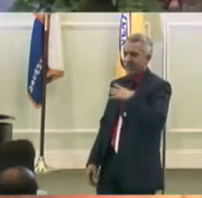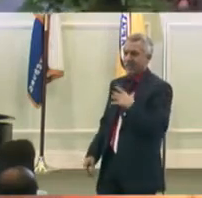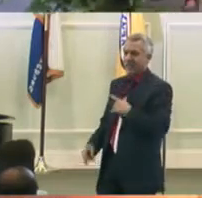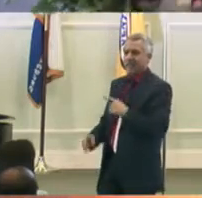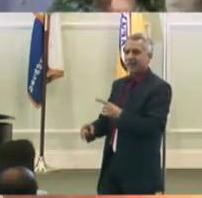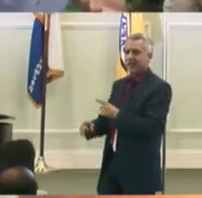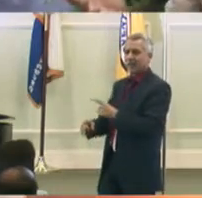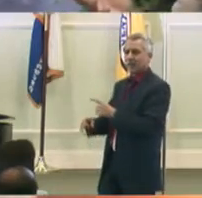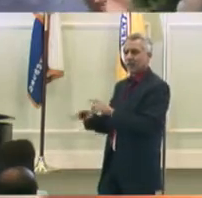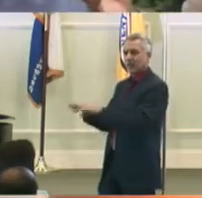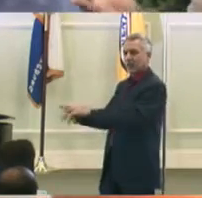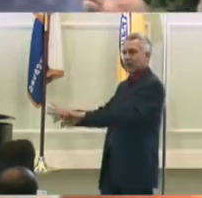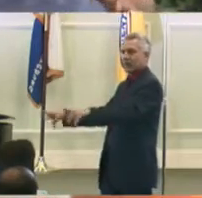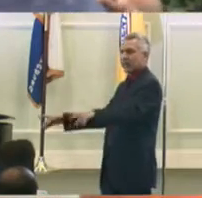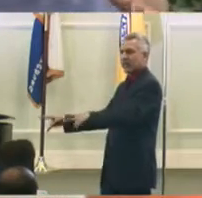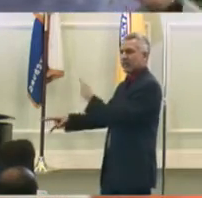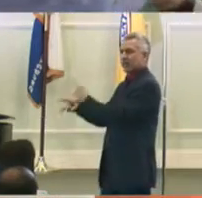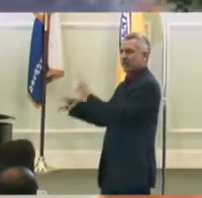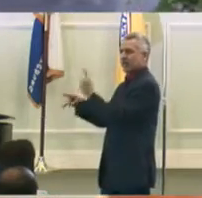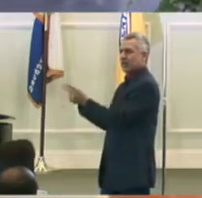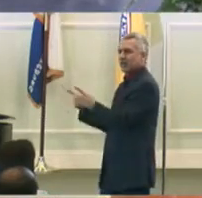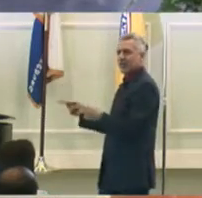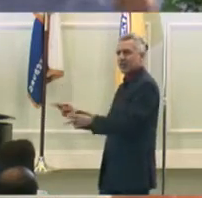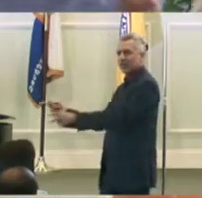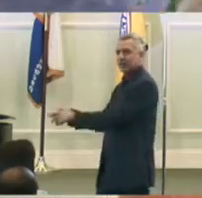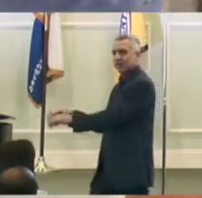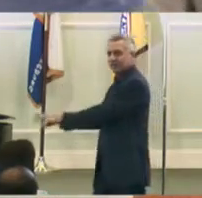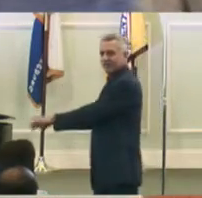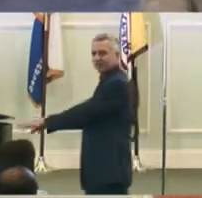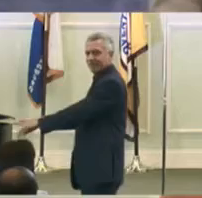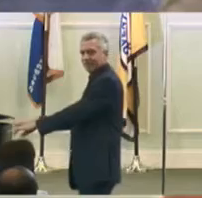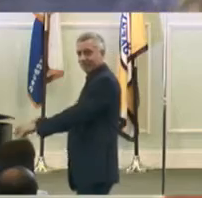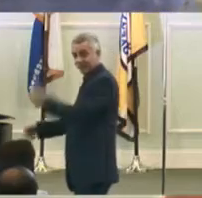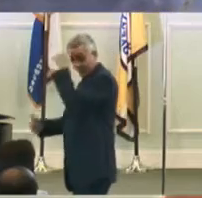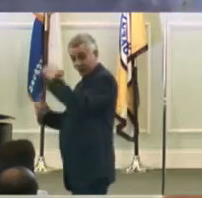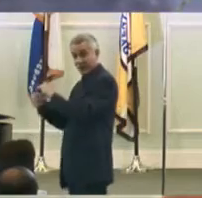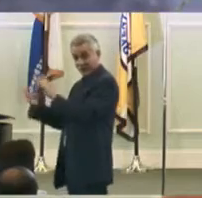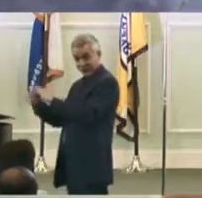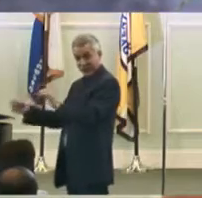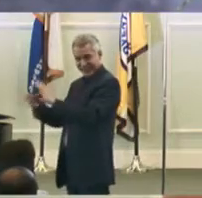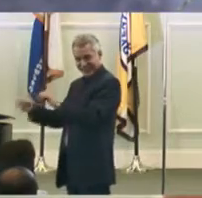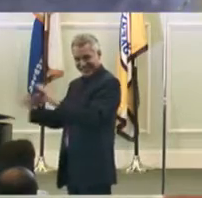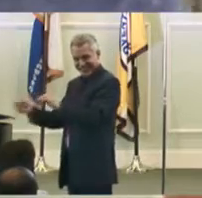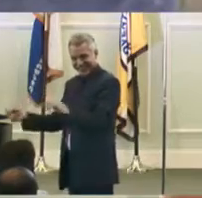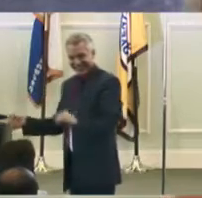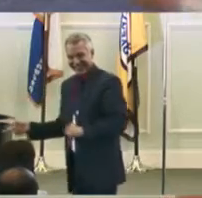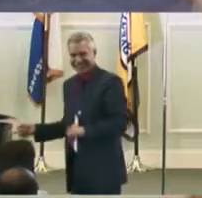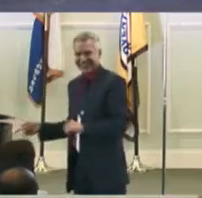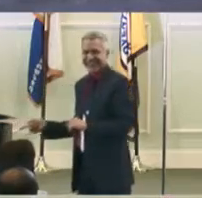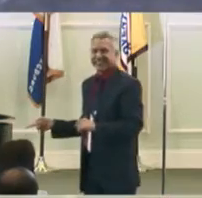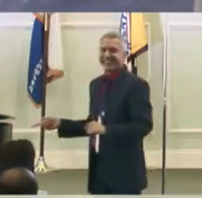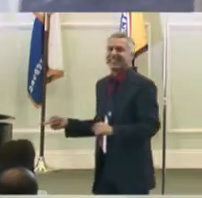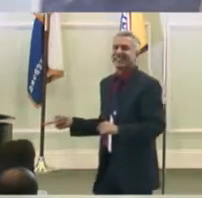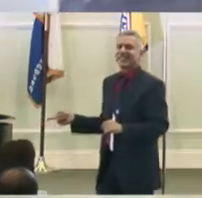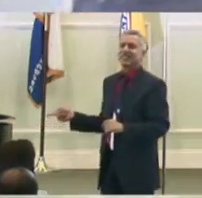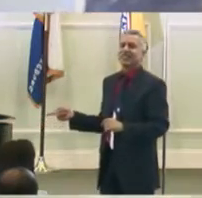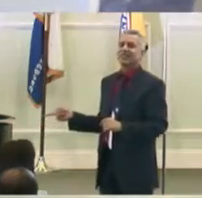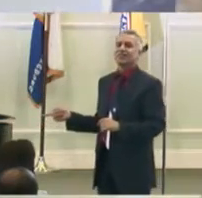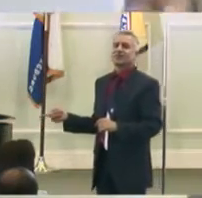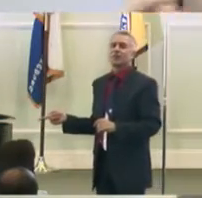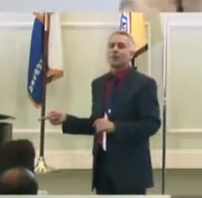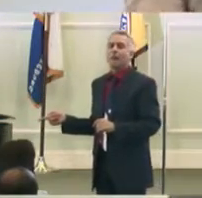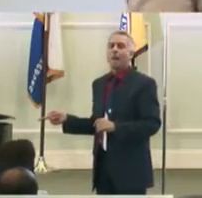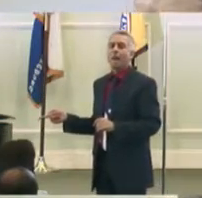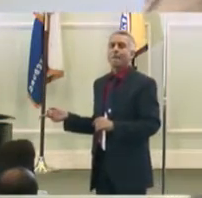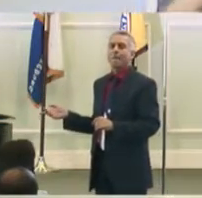wonderful psalm? I just found out this morning it's not in the Adventist hymnal because I was going to have you guys open it, but I talked to Sister Roma. She knew the song right away. She said, oh, yeah, but you